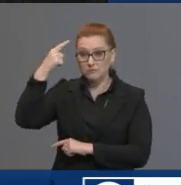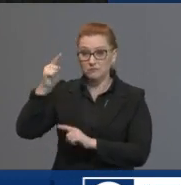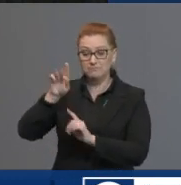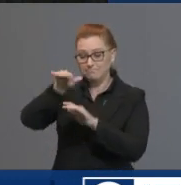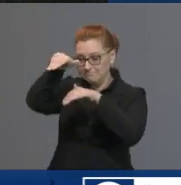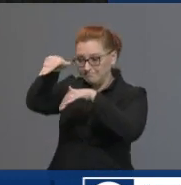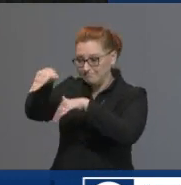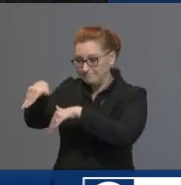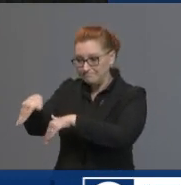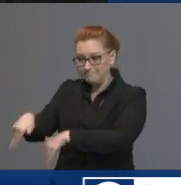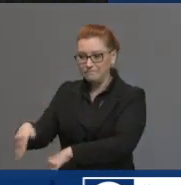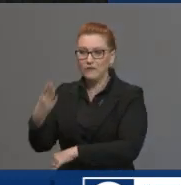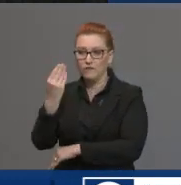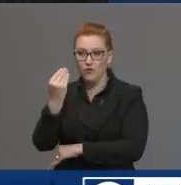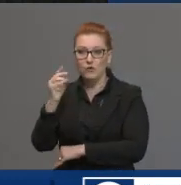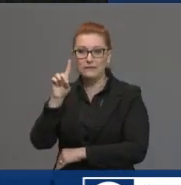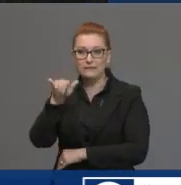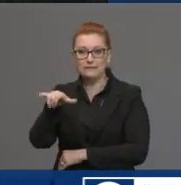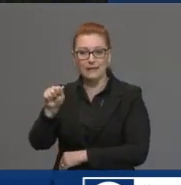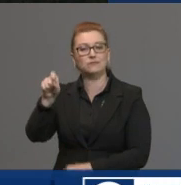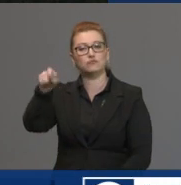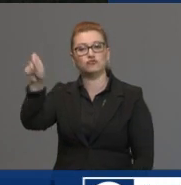one.